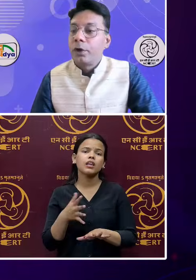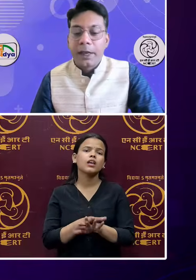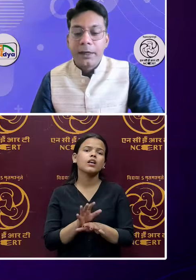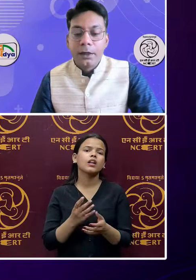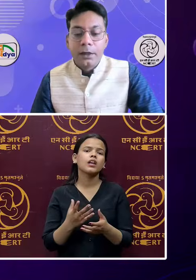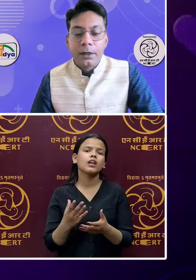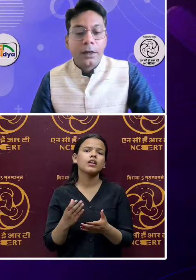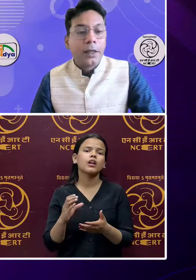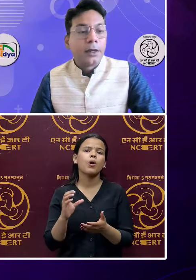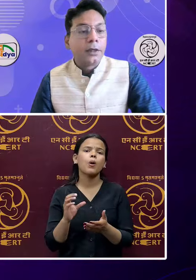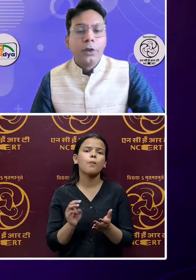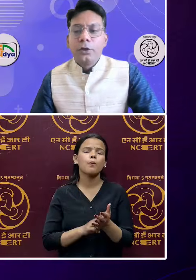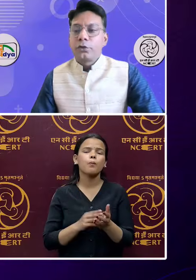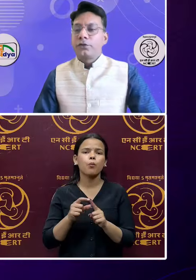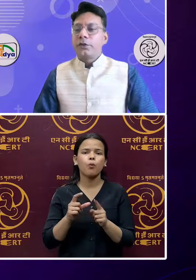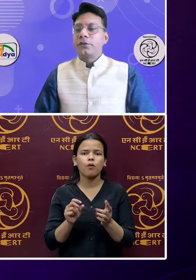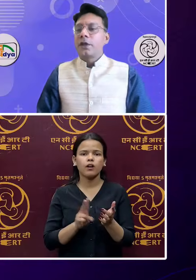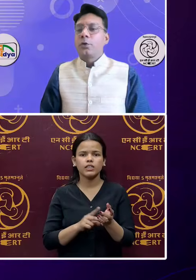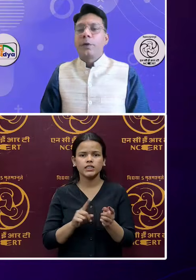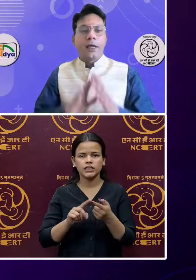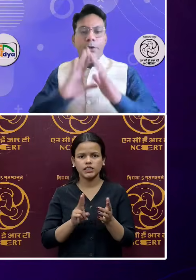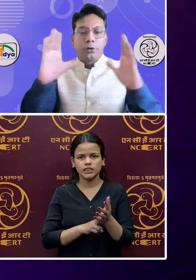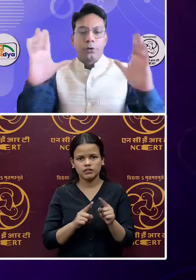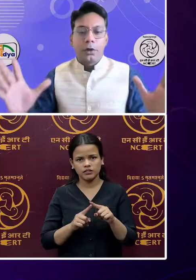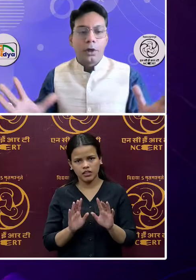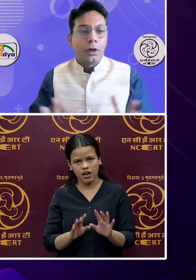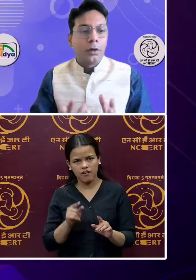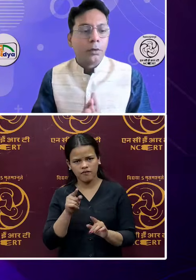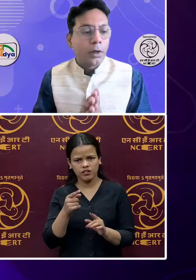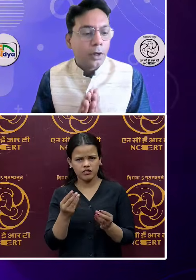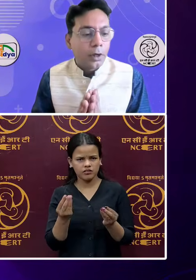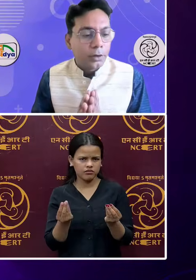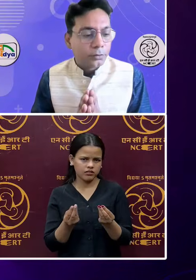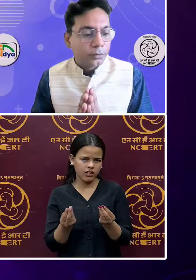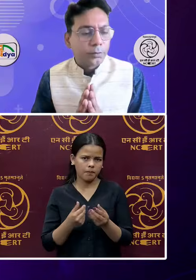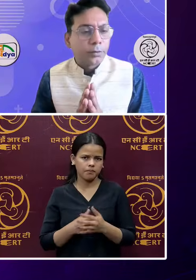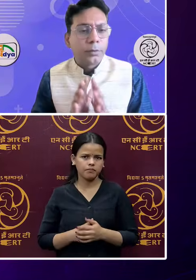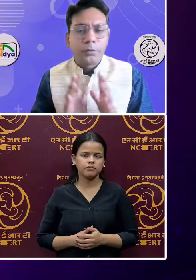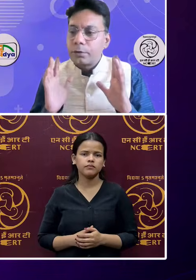of online learning. So this is the overall